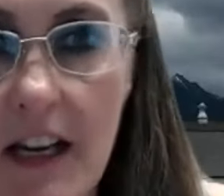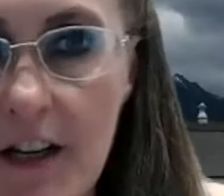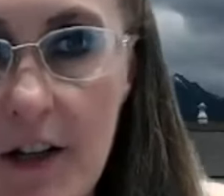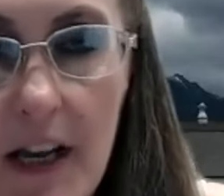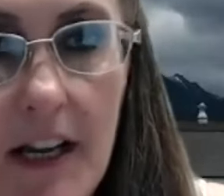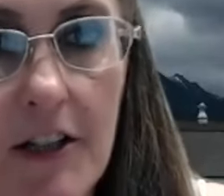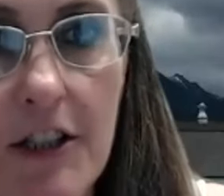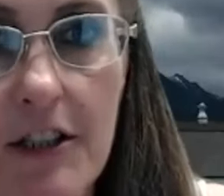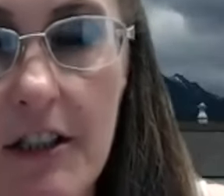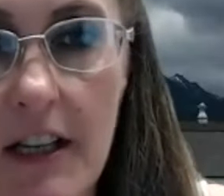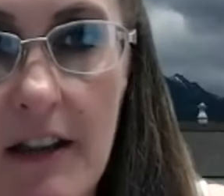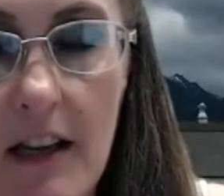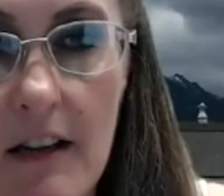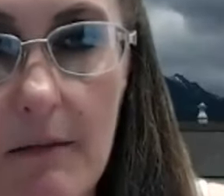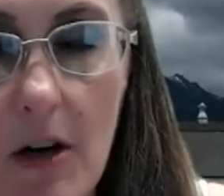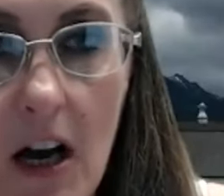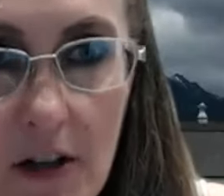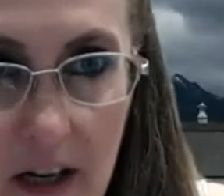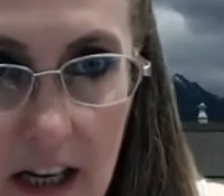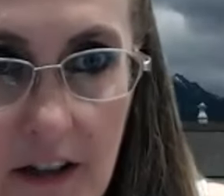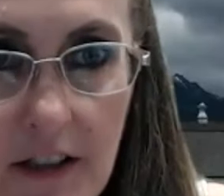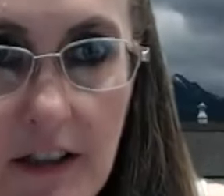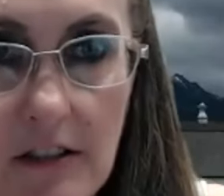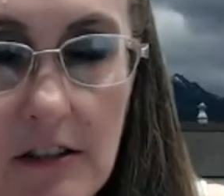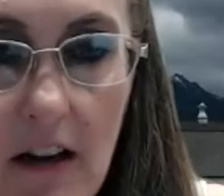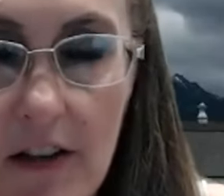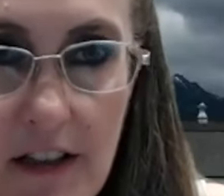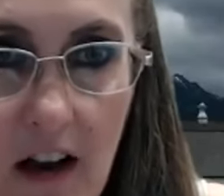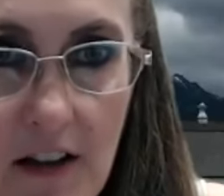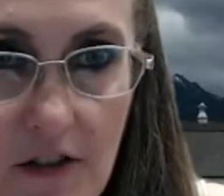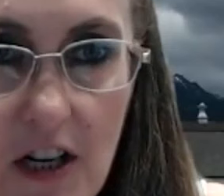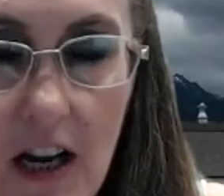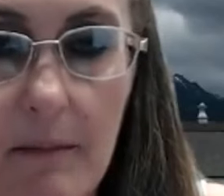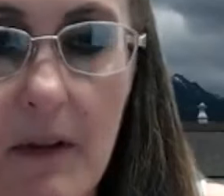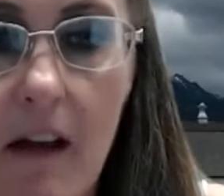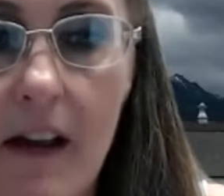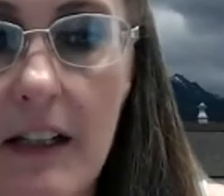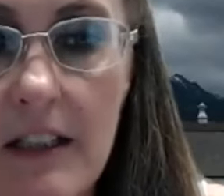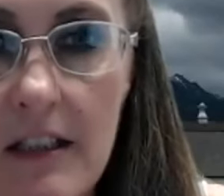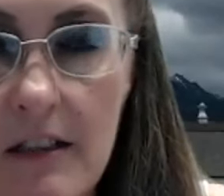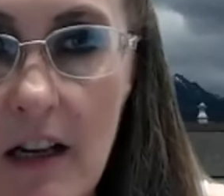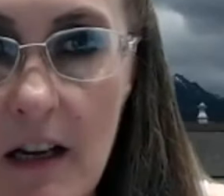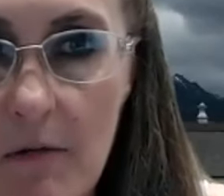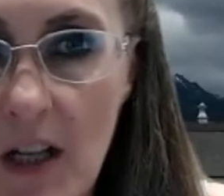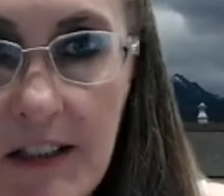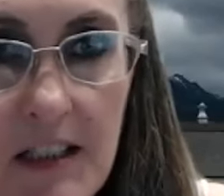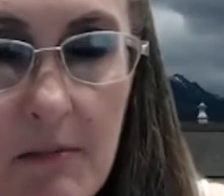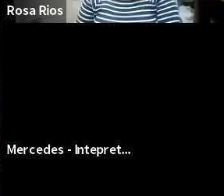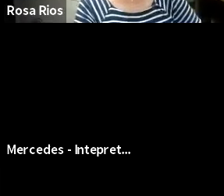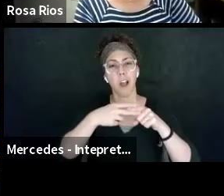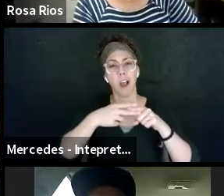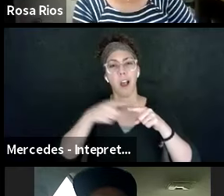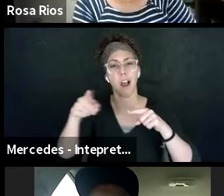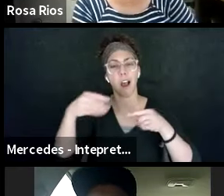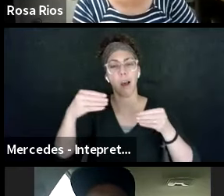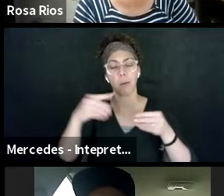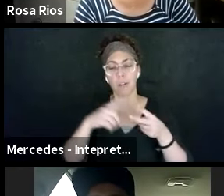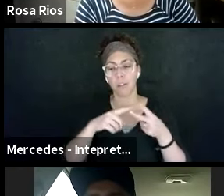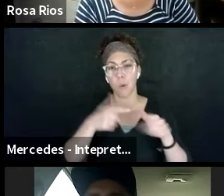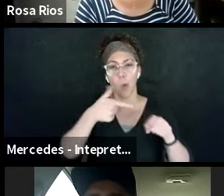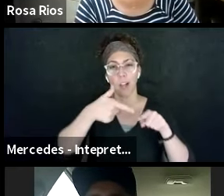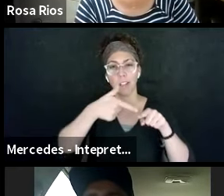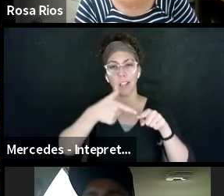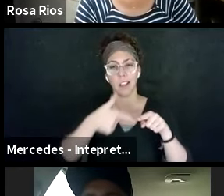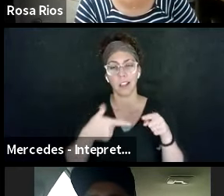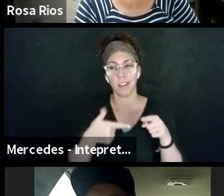labs, like the aero hangar, in the auto hangar, or in the auto shop, in welding, manufacturing,